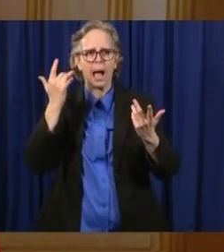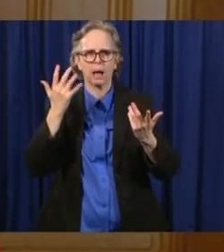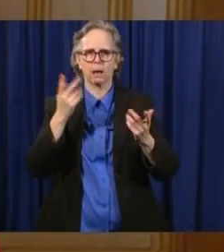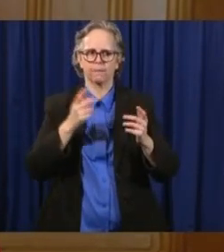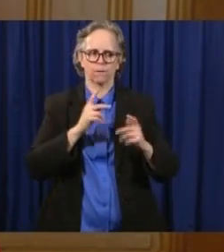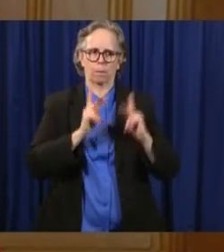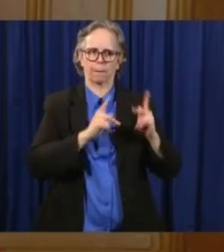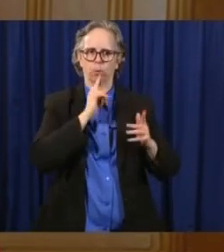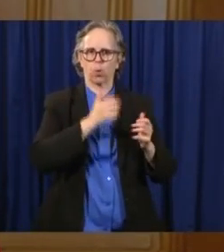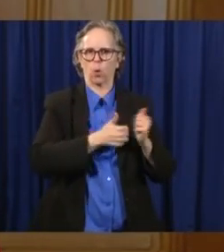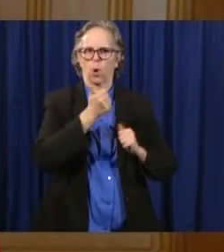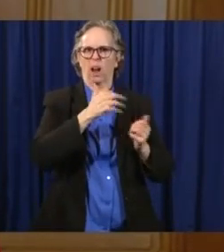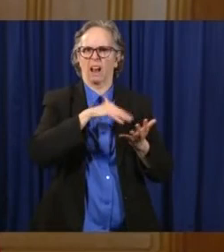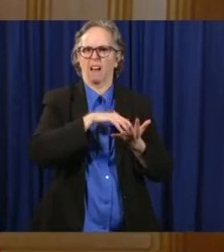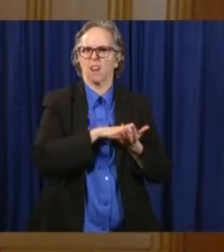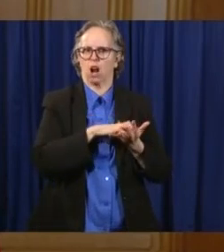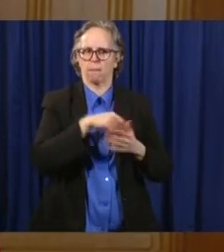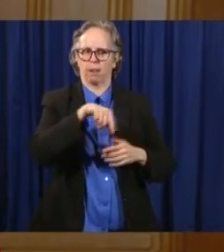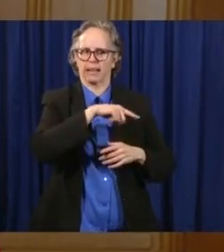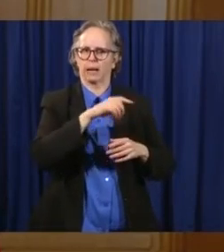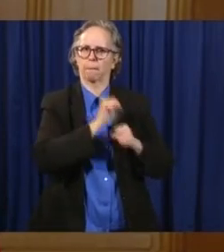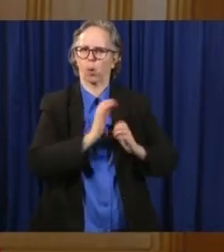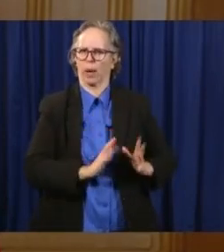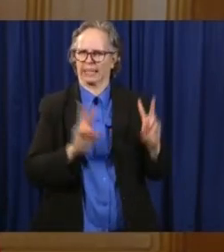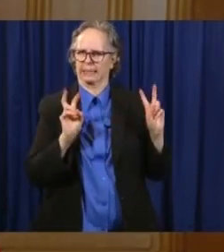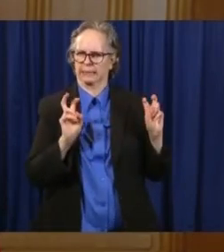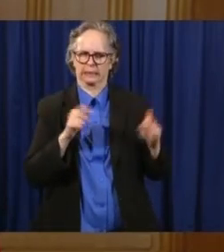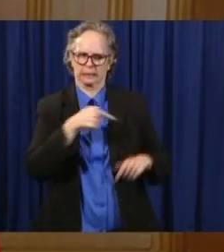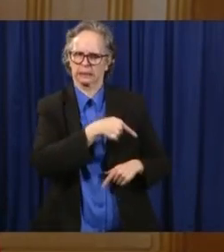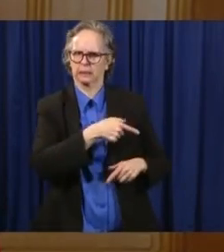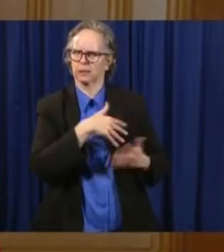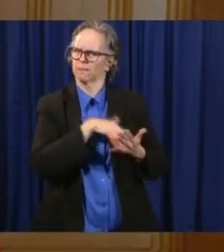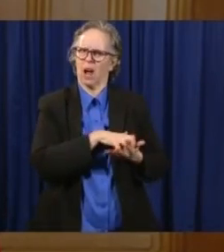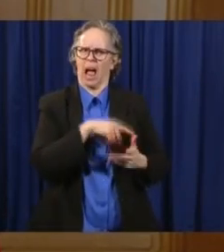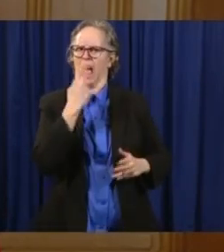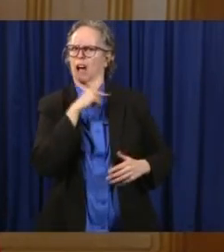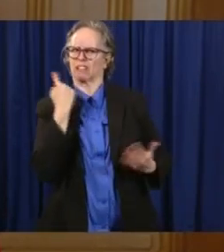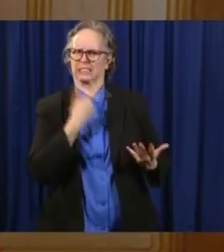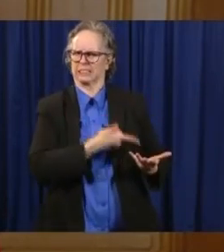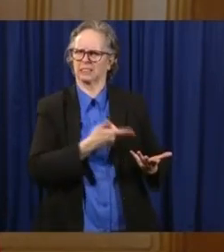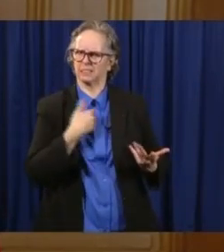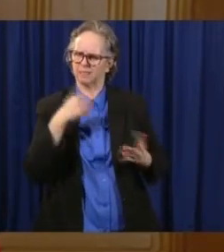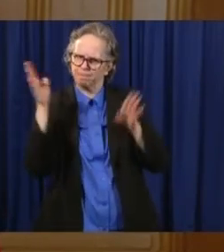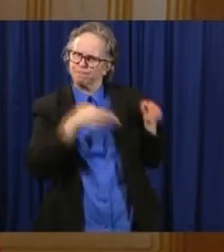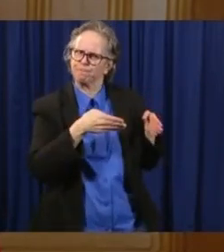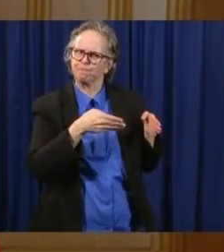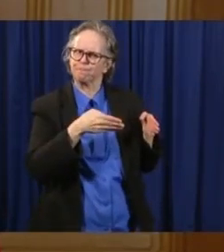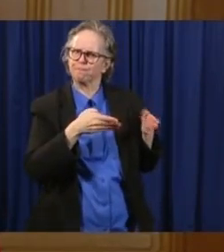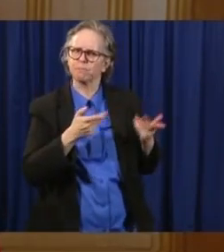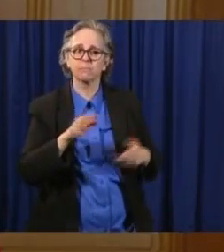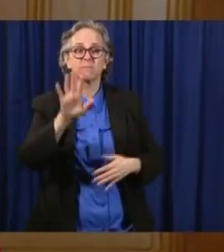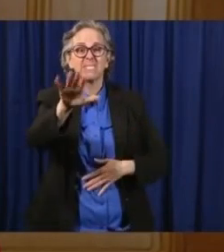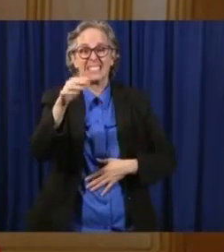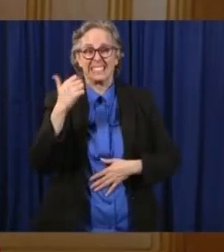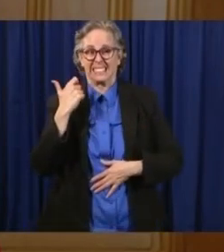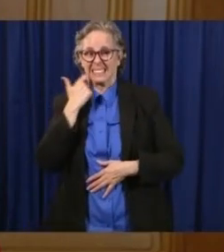vulnerable employees. As you know, the death that we reported today,